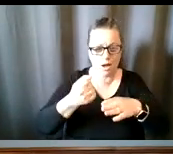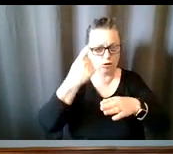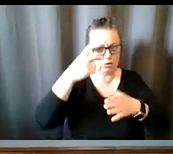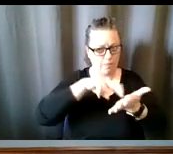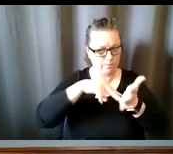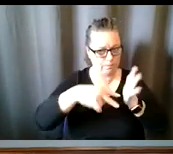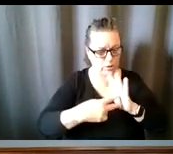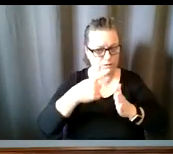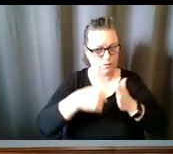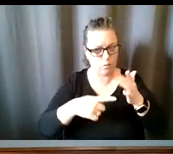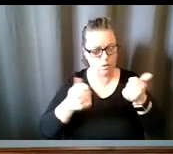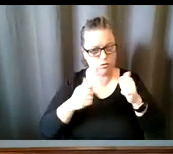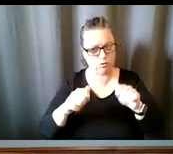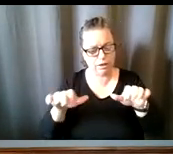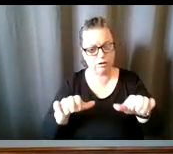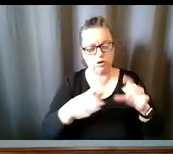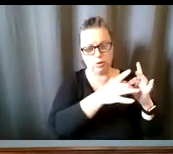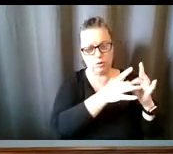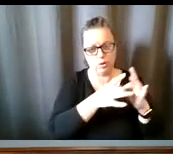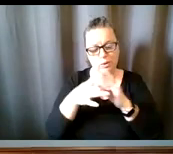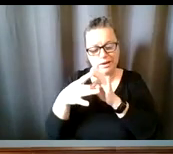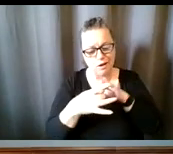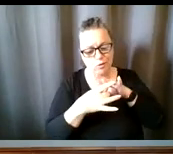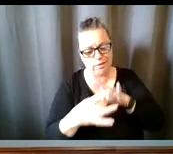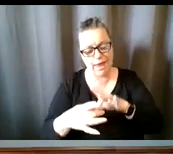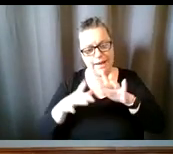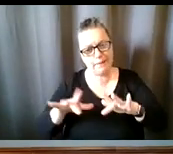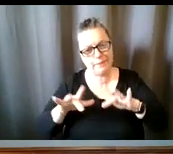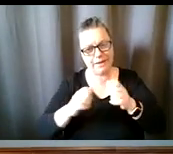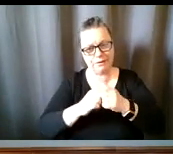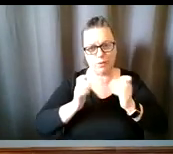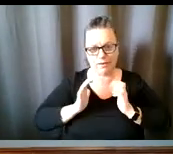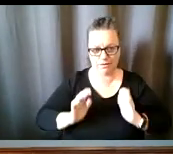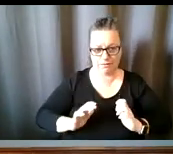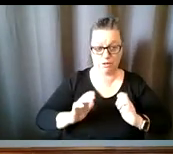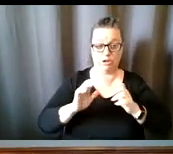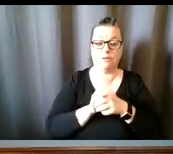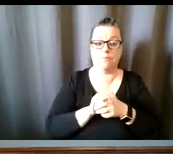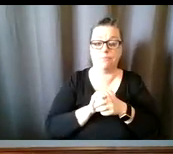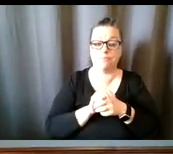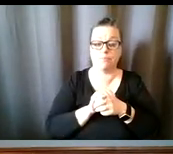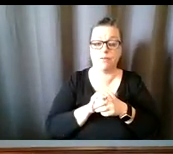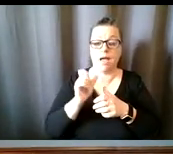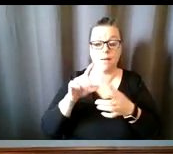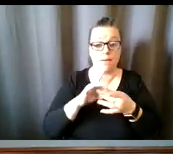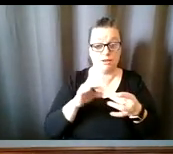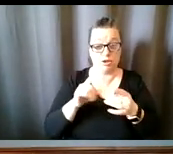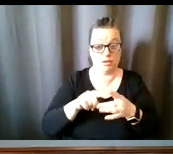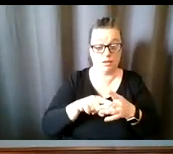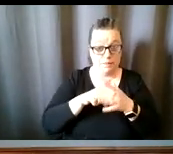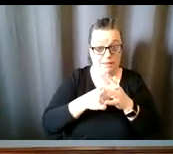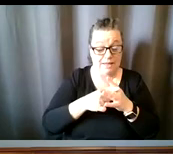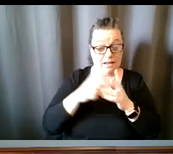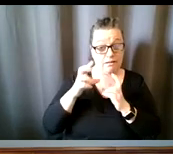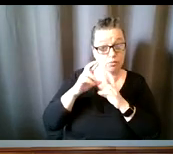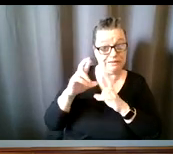what we're trying to do, and we can relate and empathize with customers. Now, again, as I mentioned at the very beginning, respect for people is at